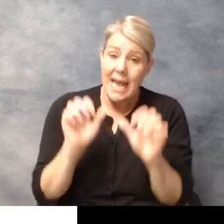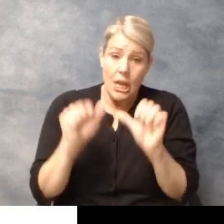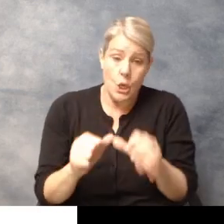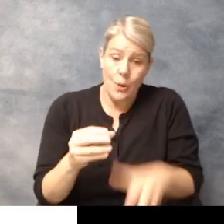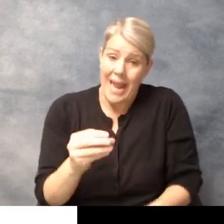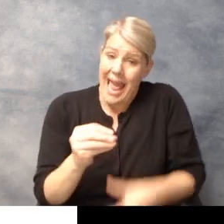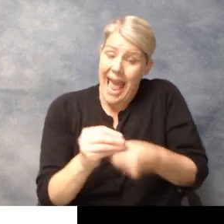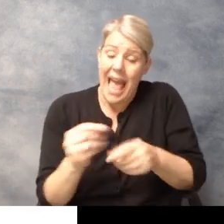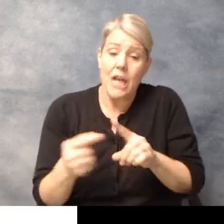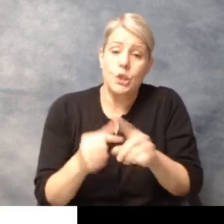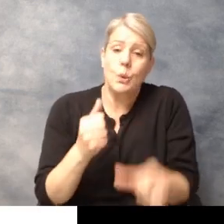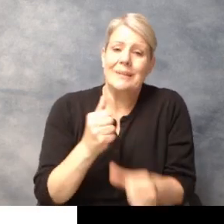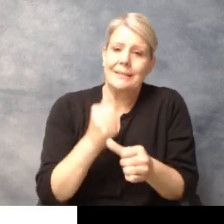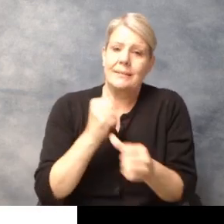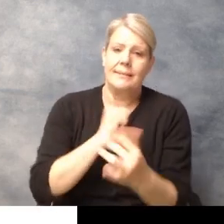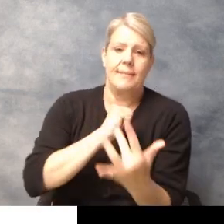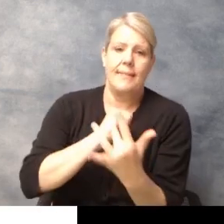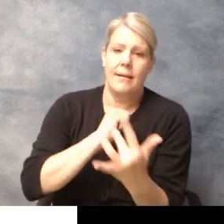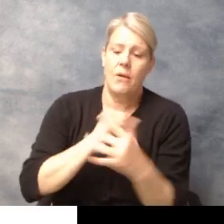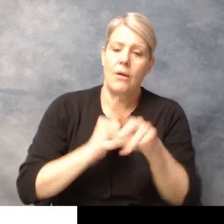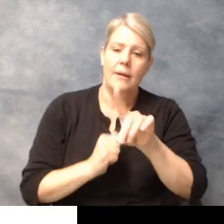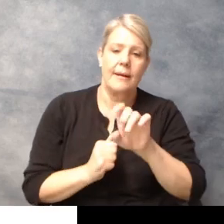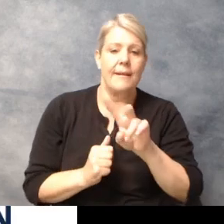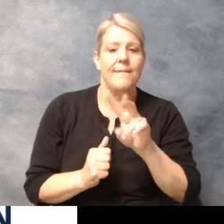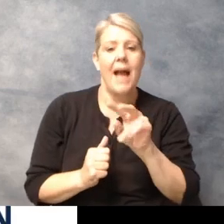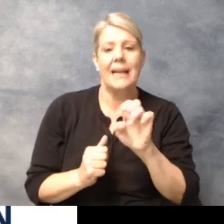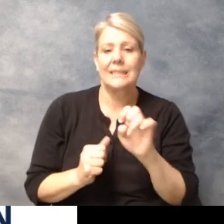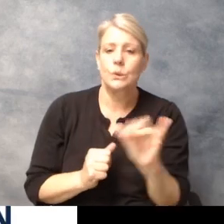assistive technology device as well.